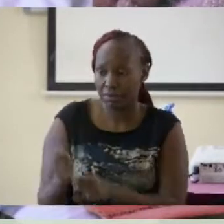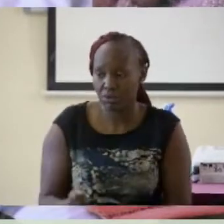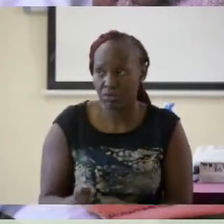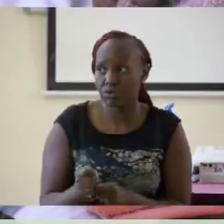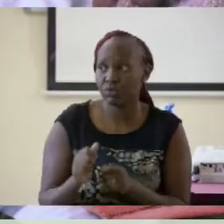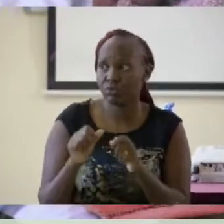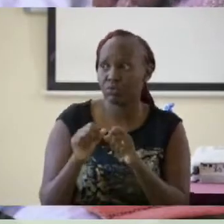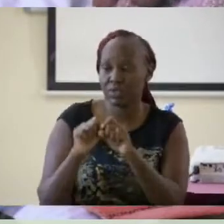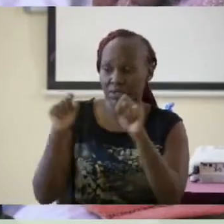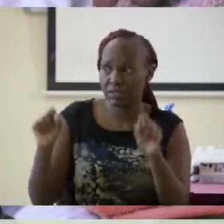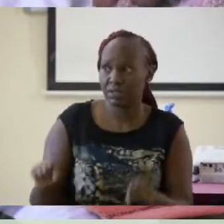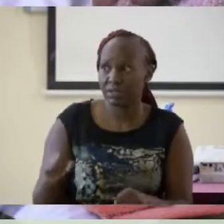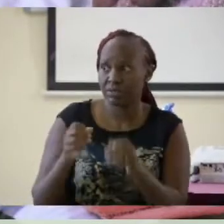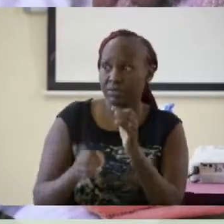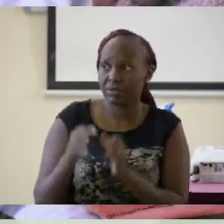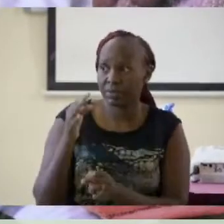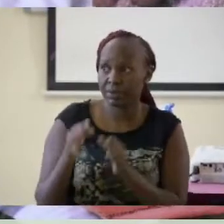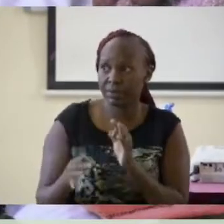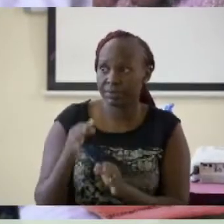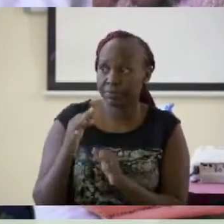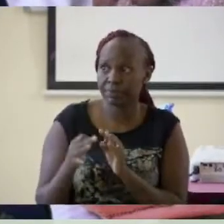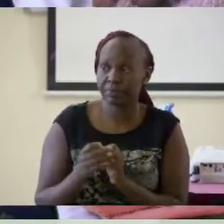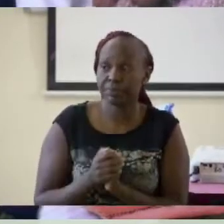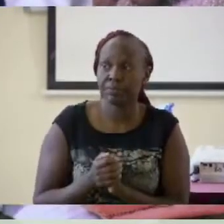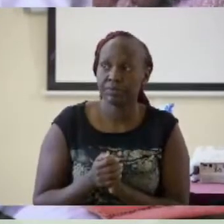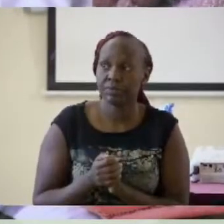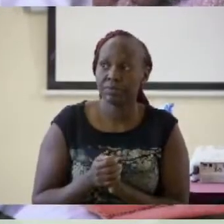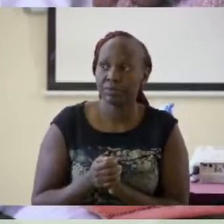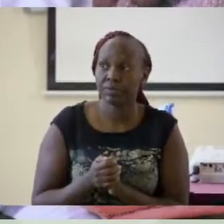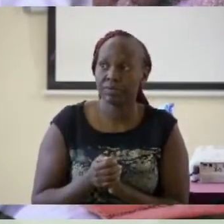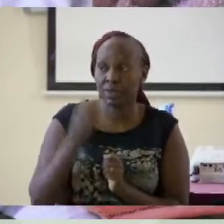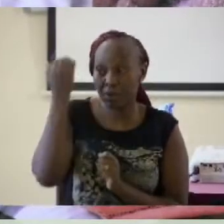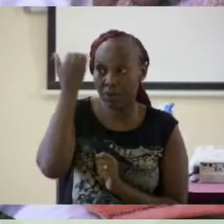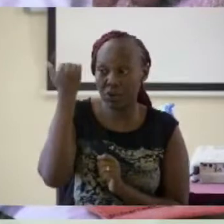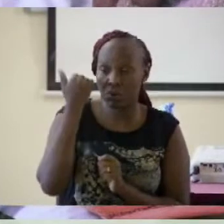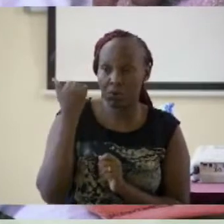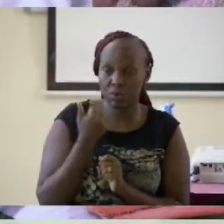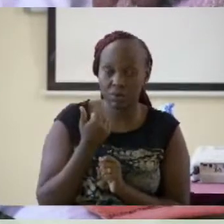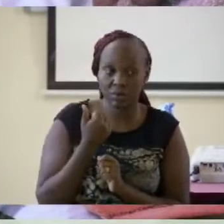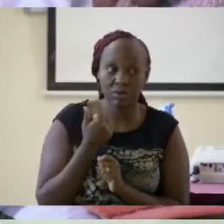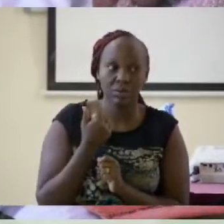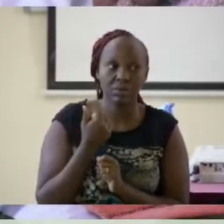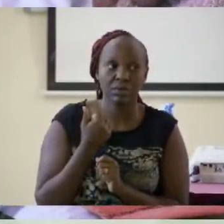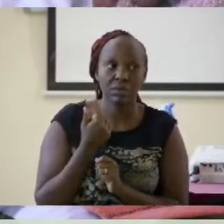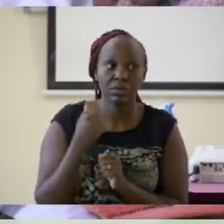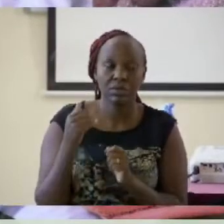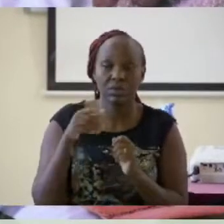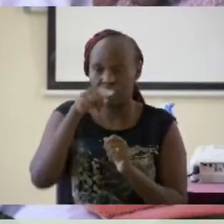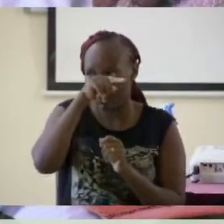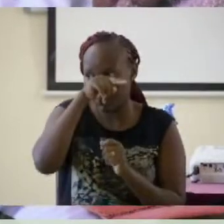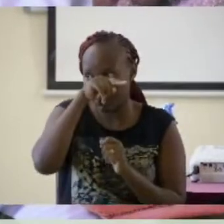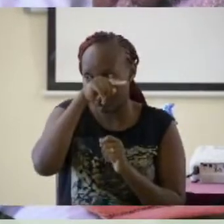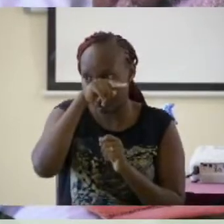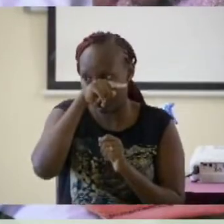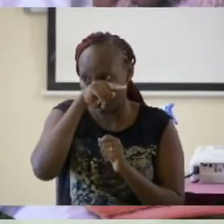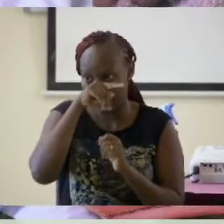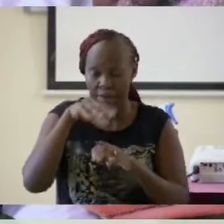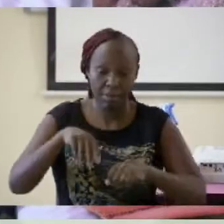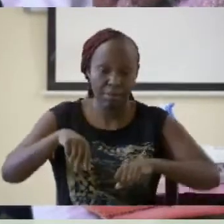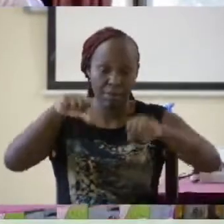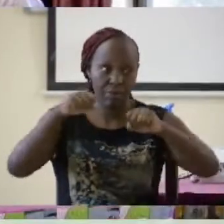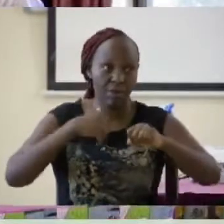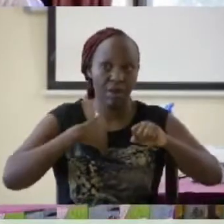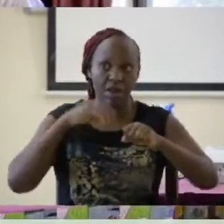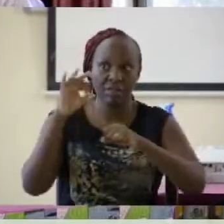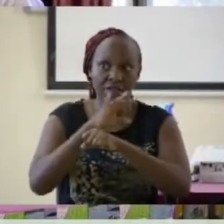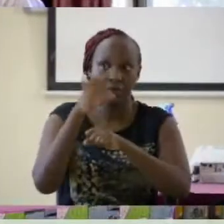systems. One, the courts are the creation of colonial masters. So we have this factor